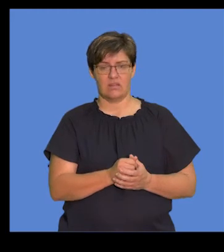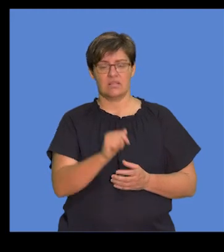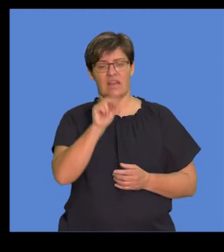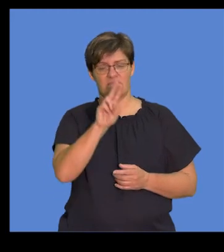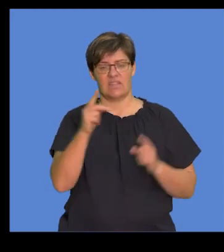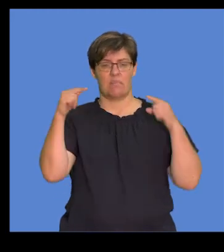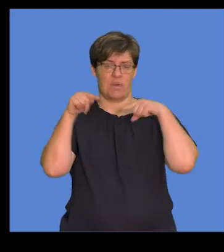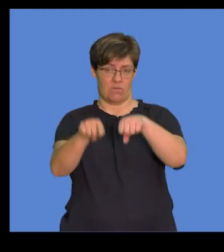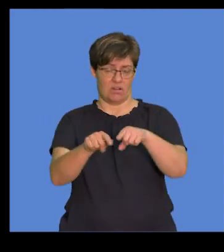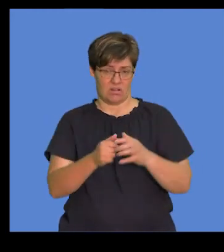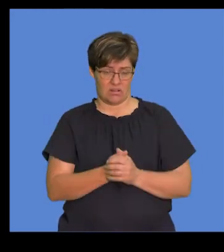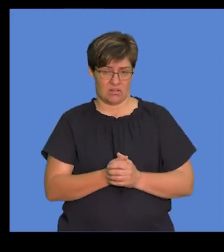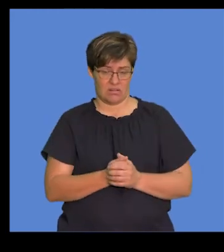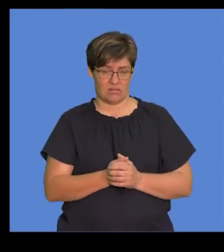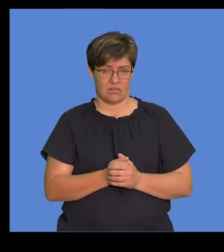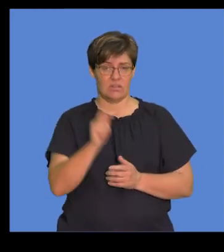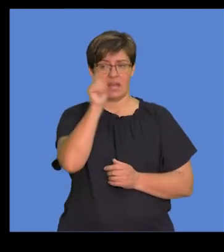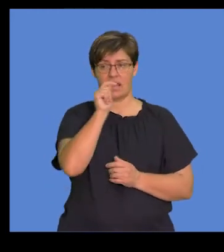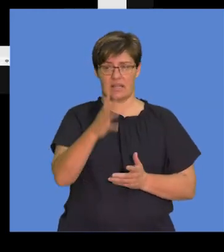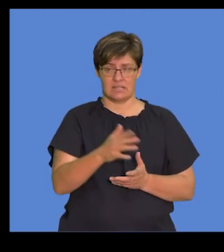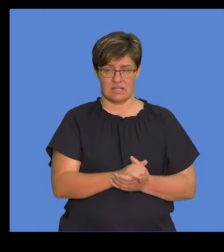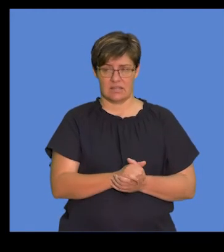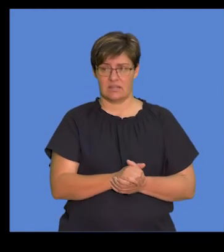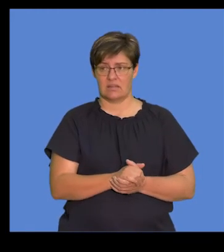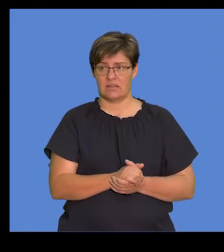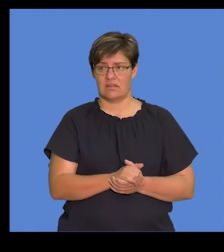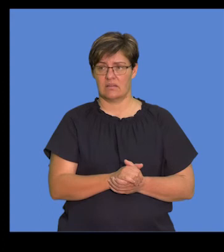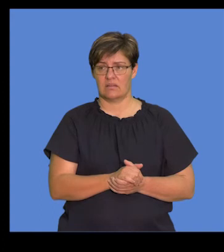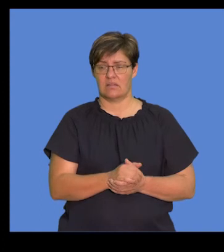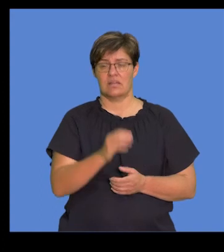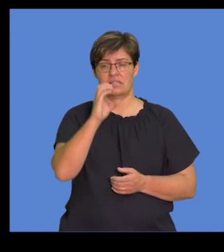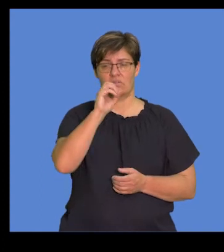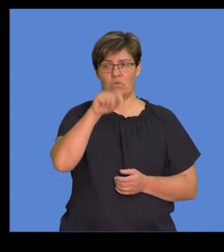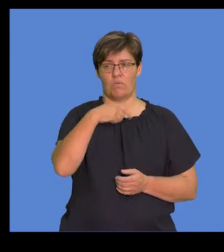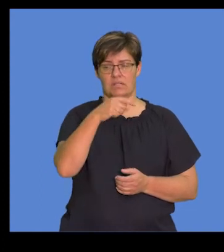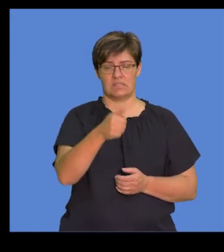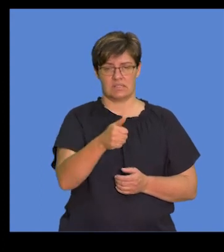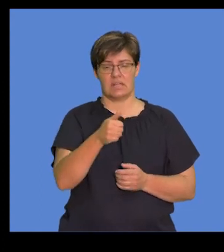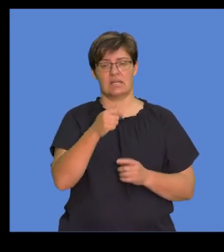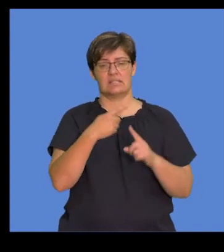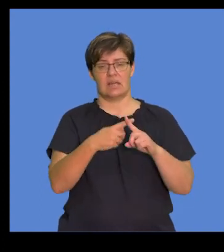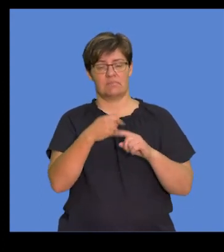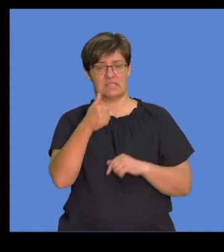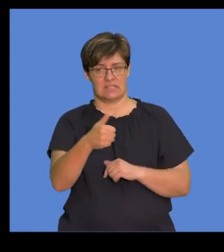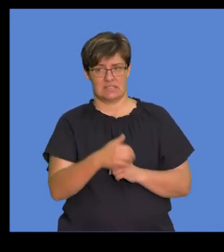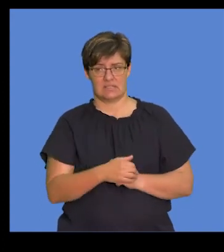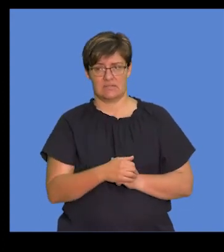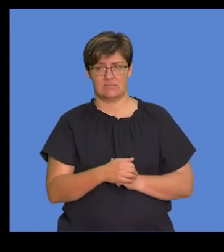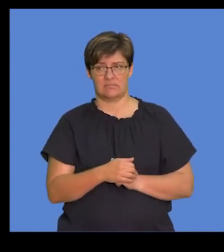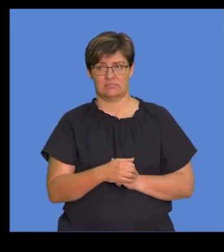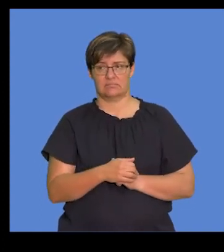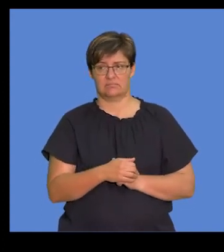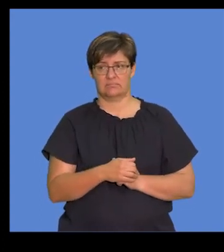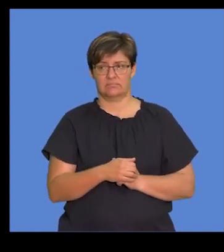the V parallel, okay? So if we go to our calculator, okay, 0.6 multiplied by